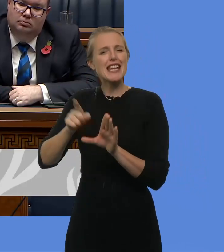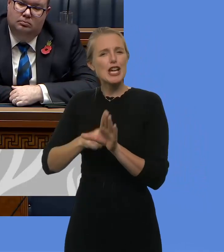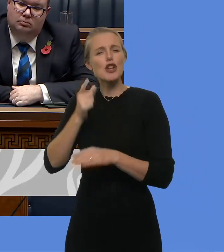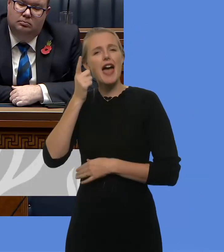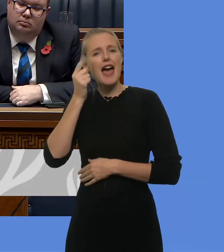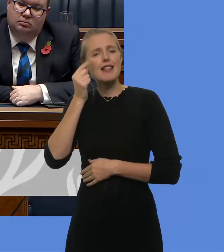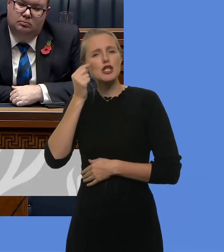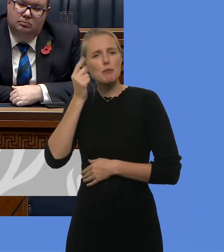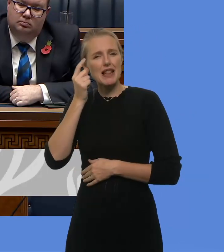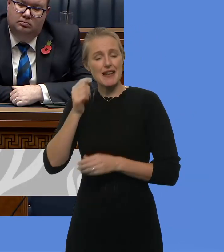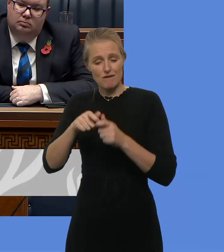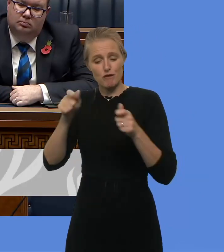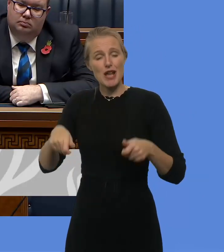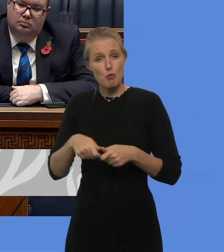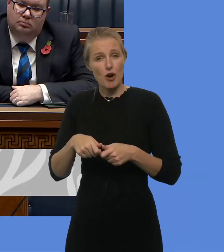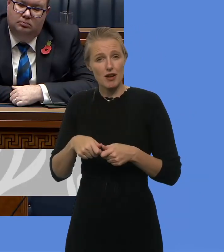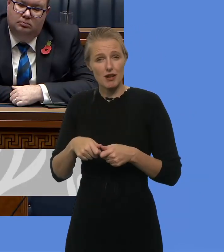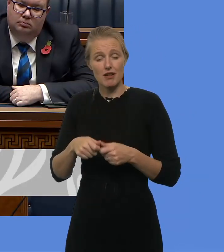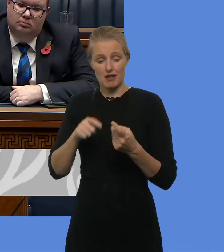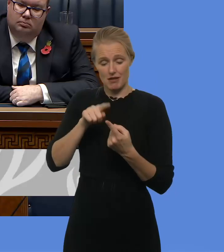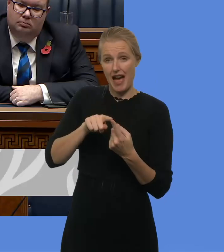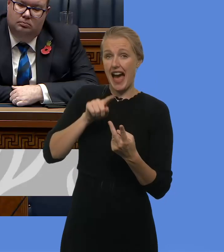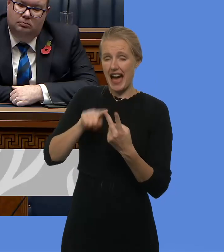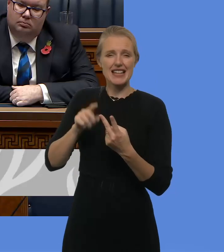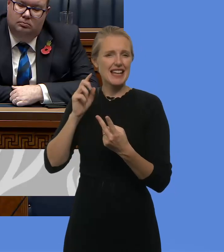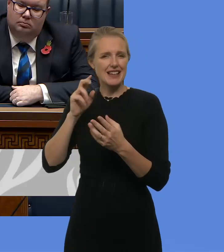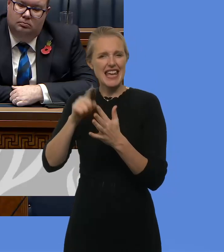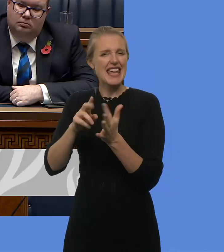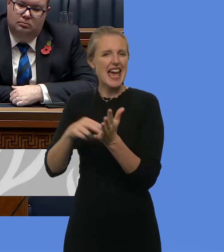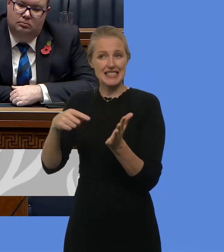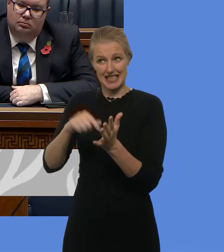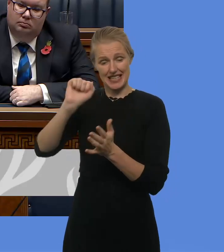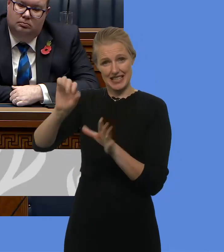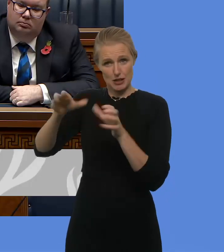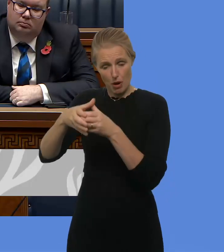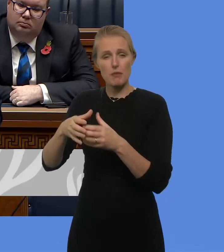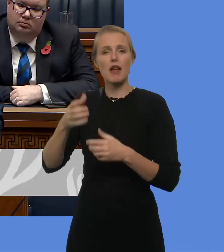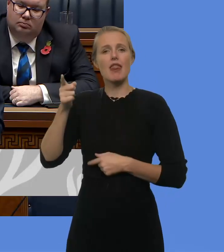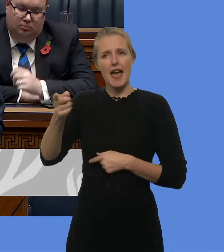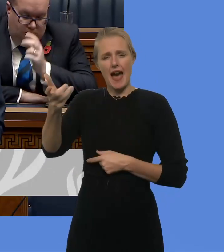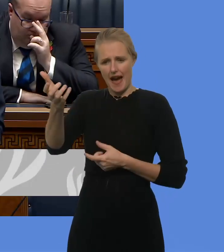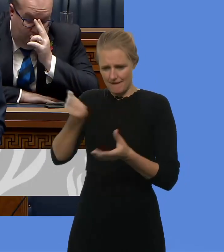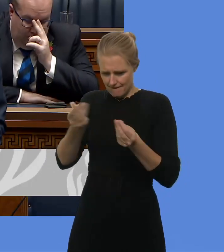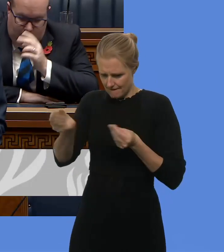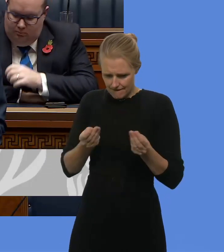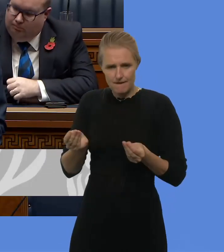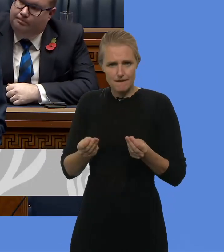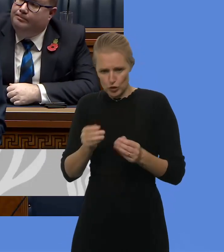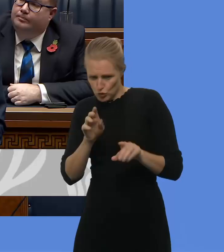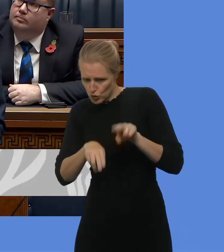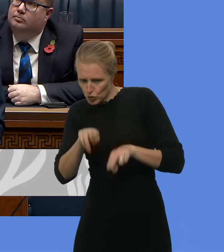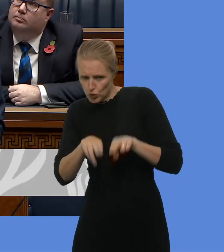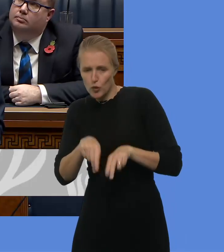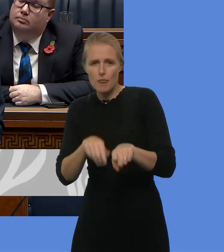health audiology and ear, nose and throat services and the views and needs of parents and carers are all considered. This